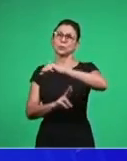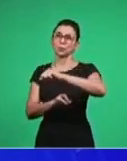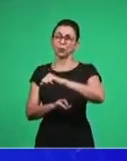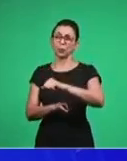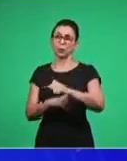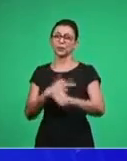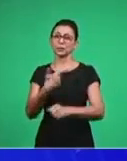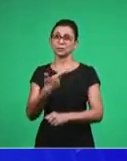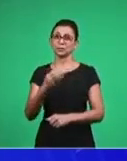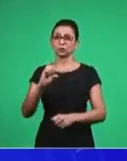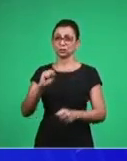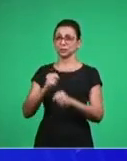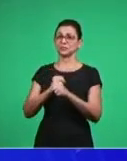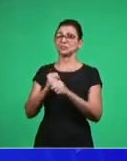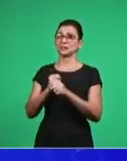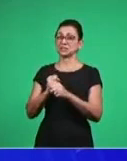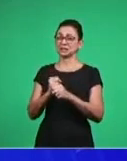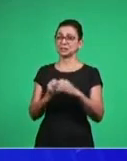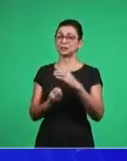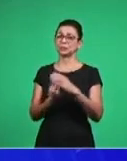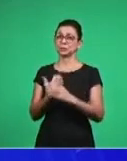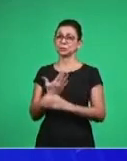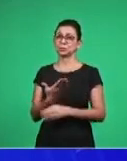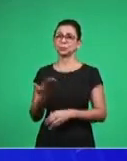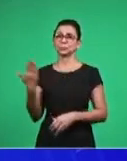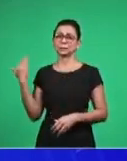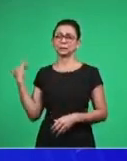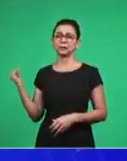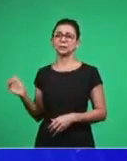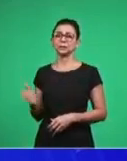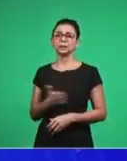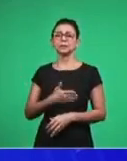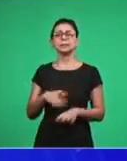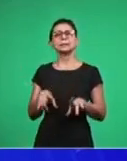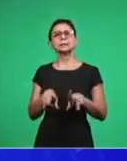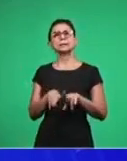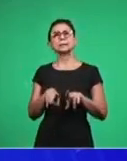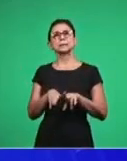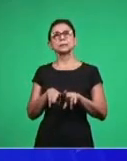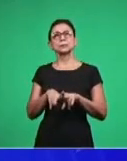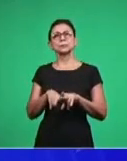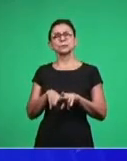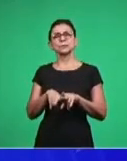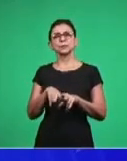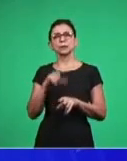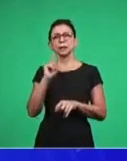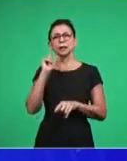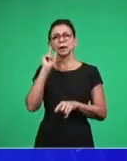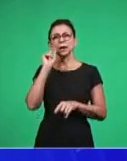in various parts of Brazil, various special services as well